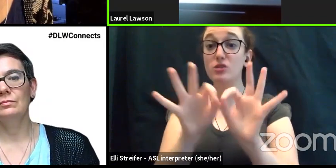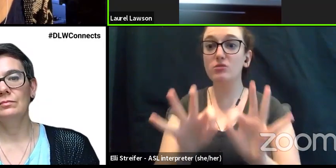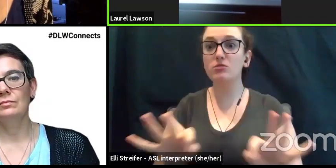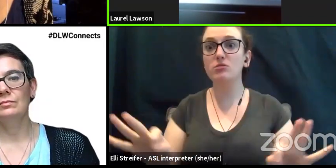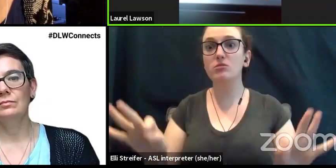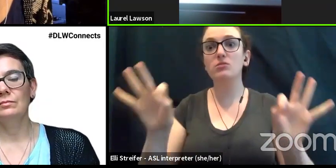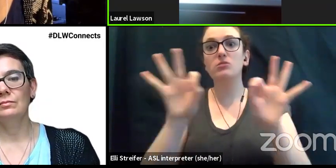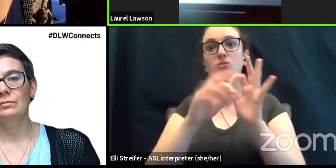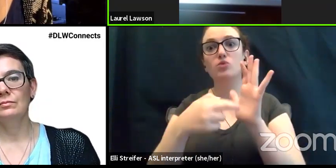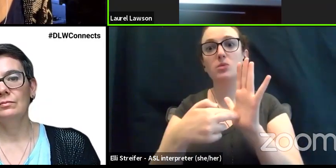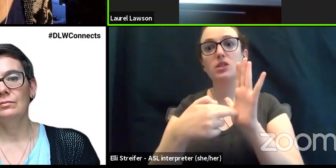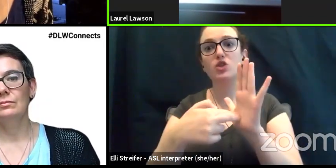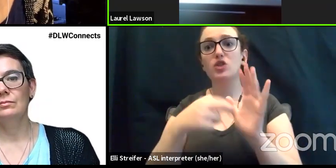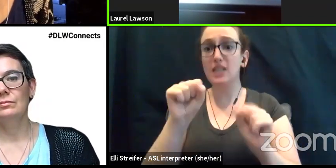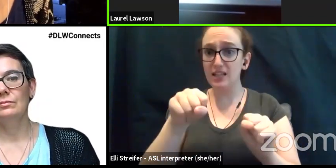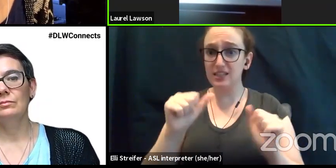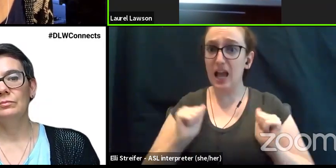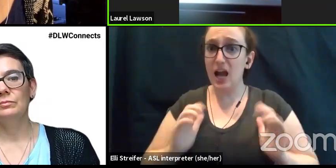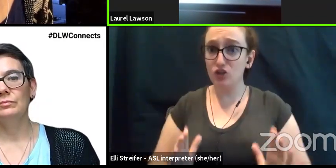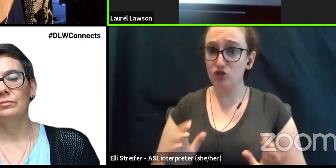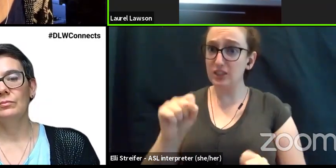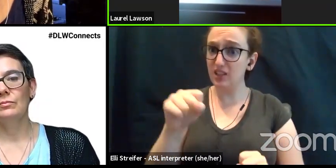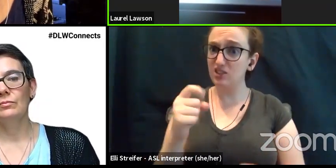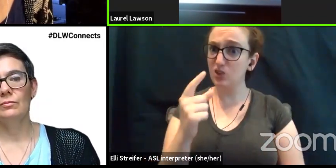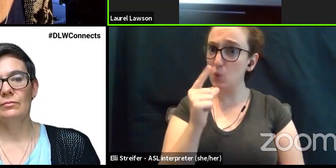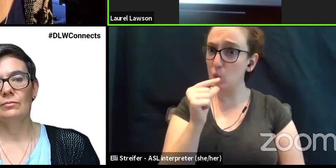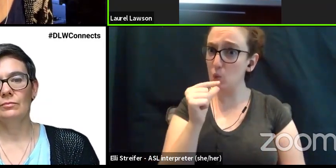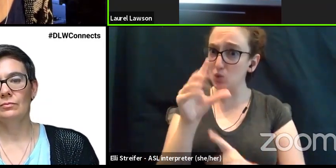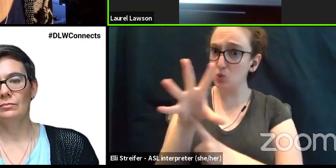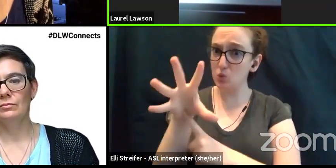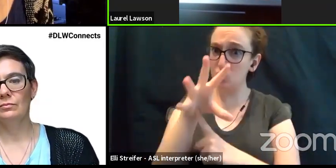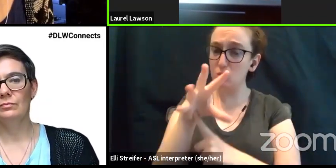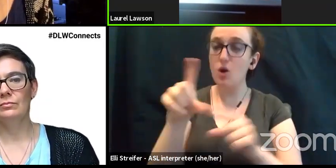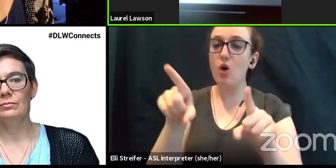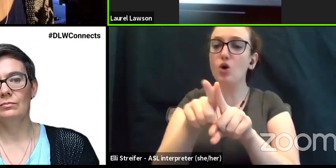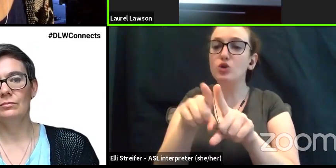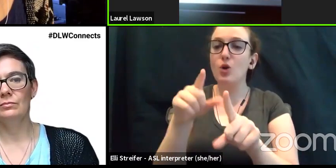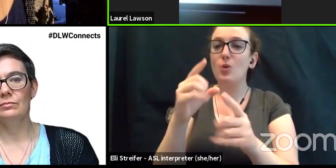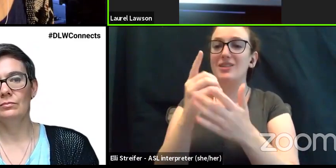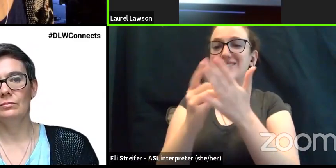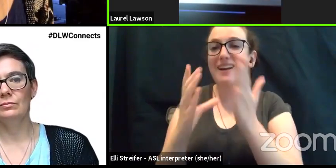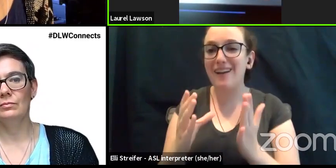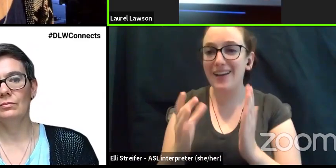Not just in front of the camera, but behind the camera, in design, in